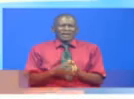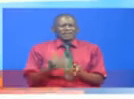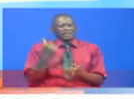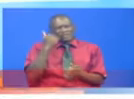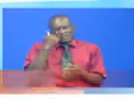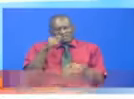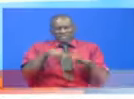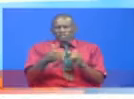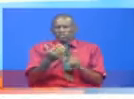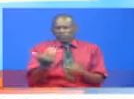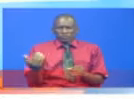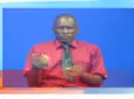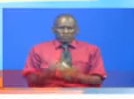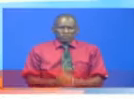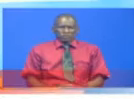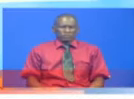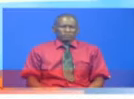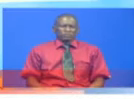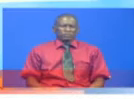children.